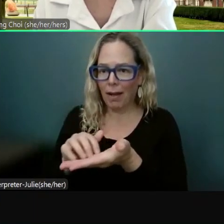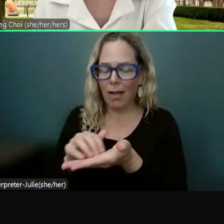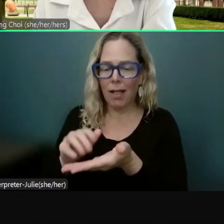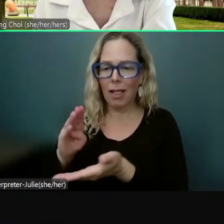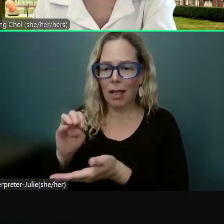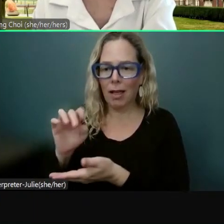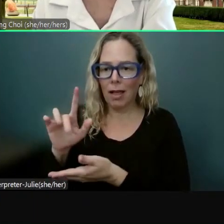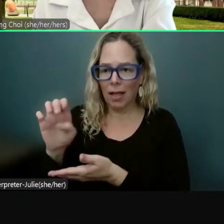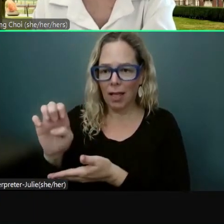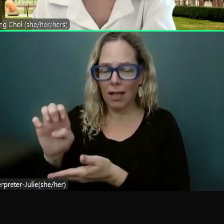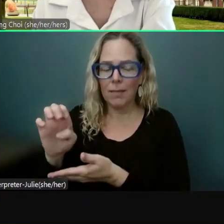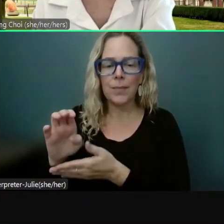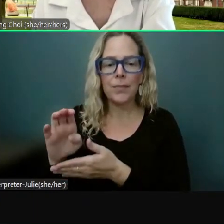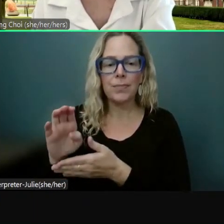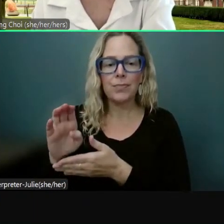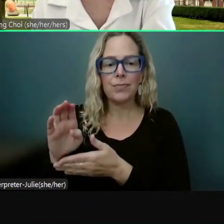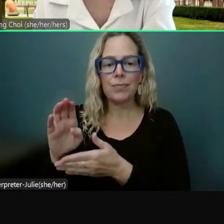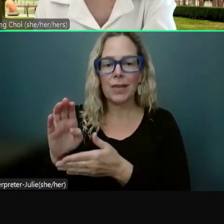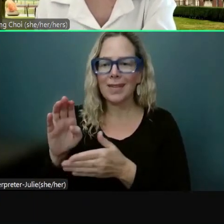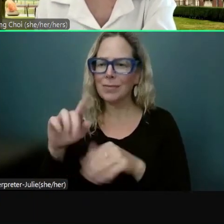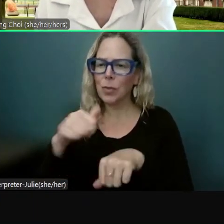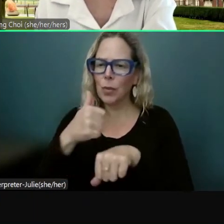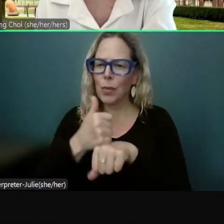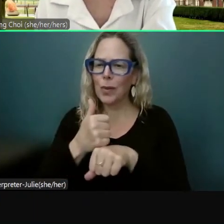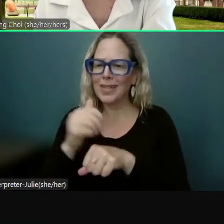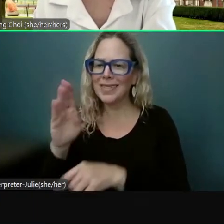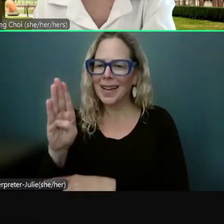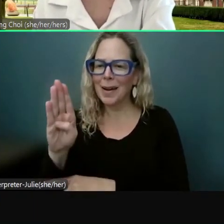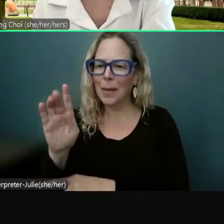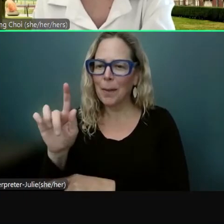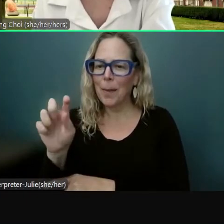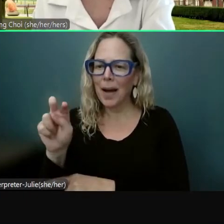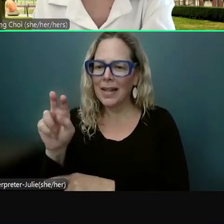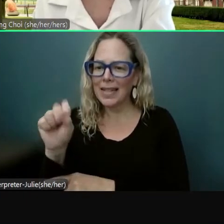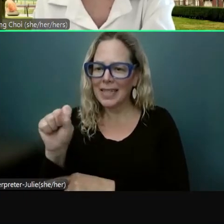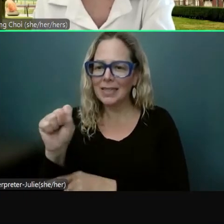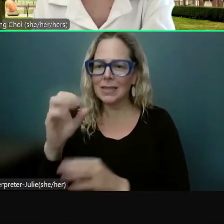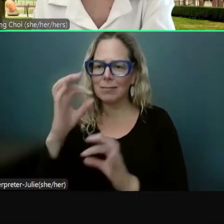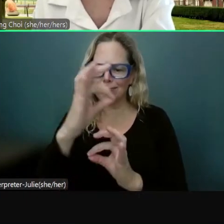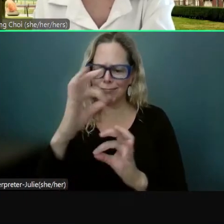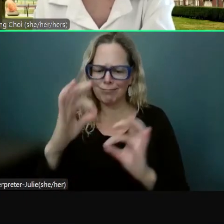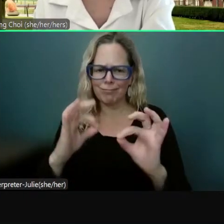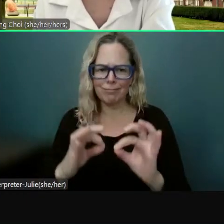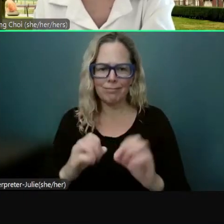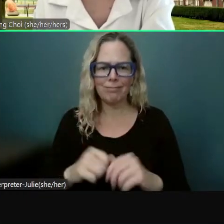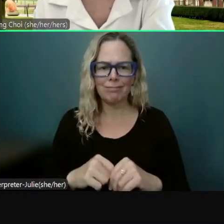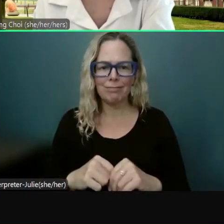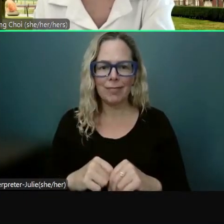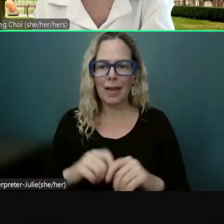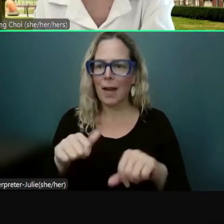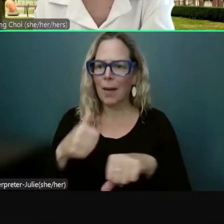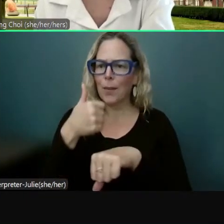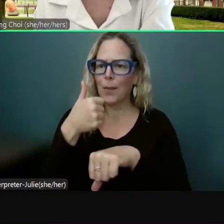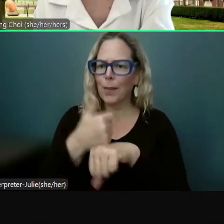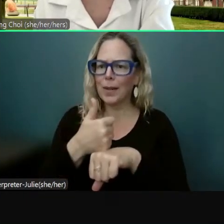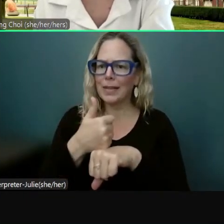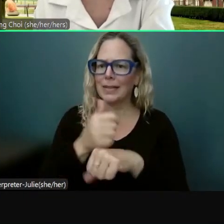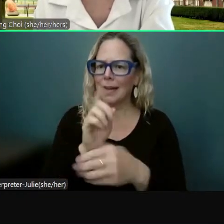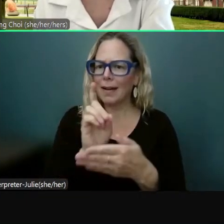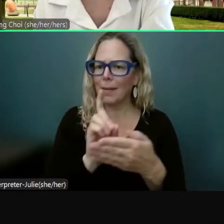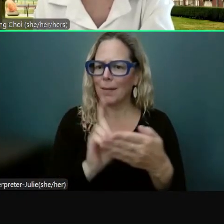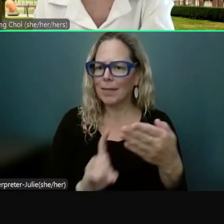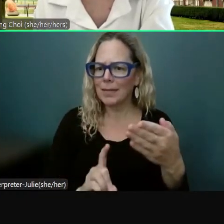we organize some buttons, locations, and we try to introduce the layout designs of